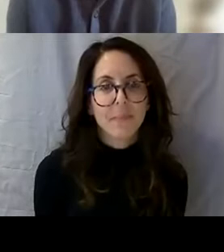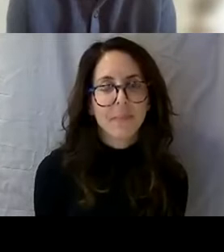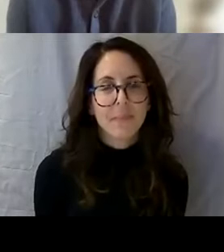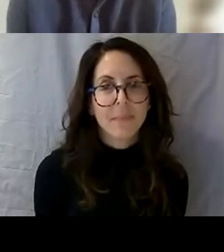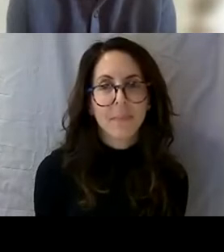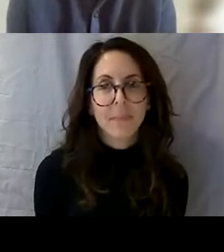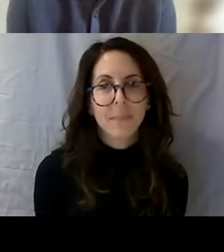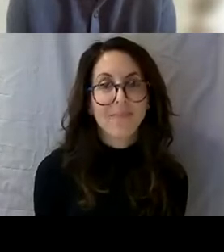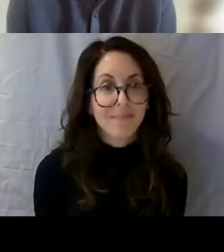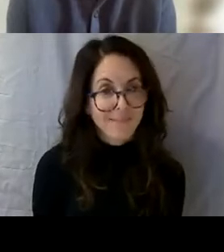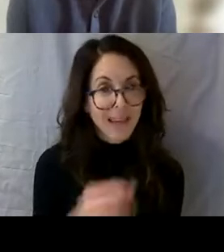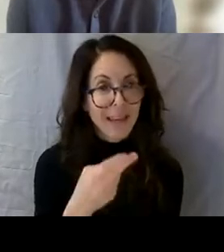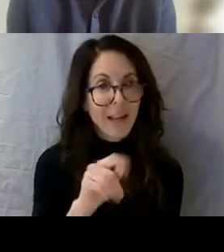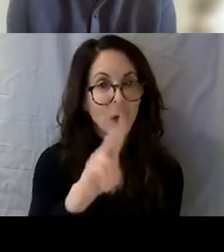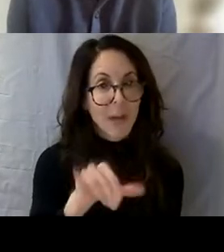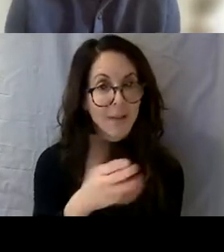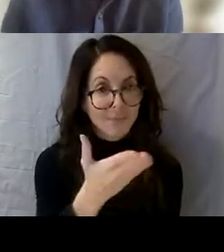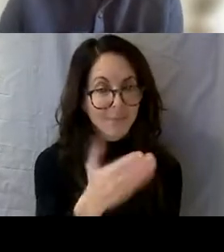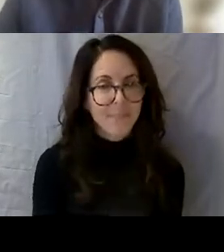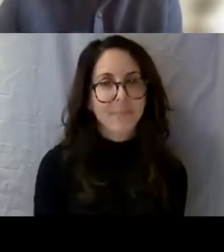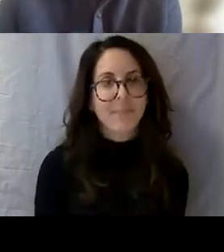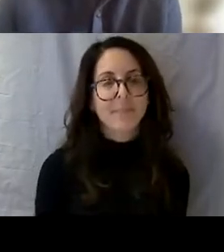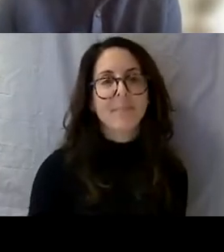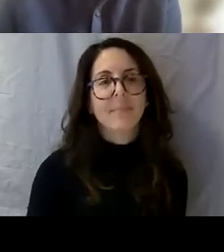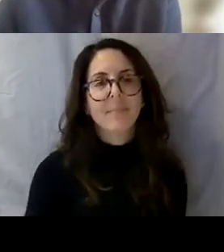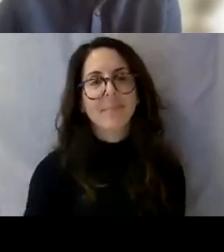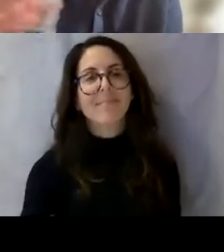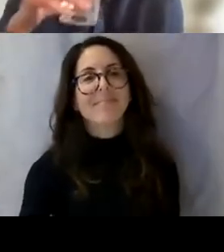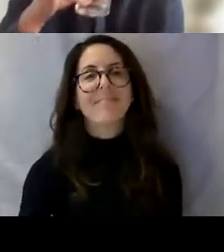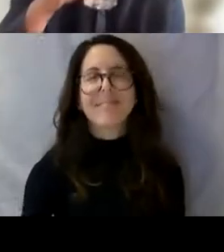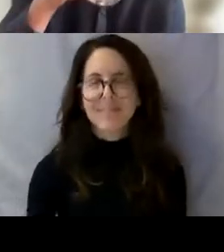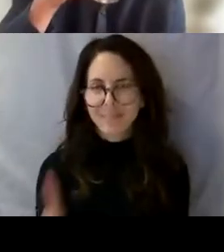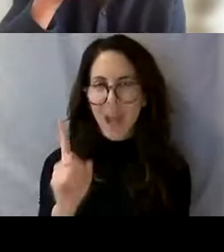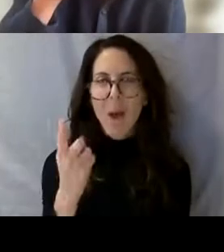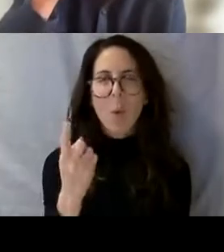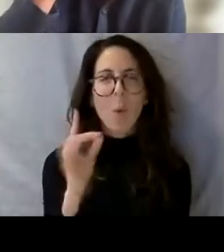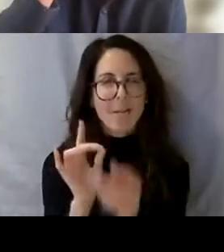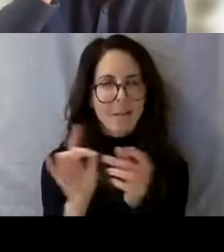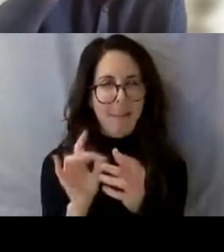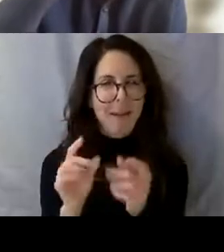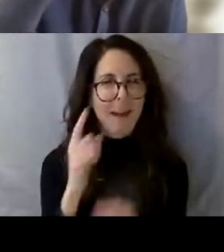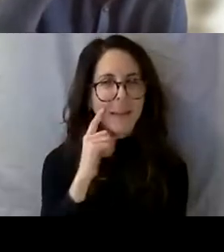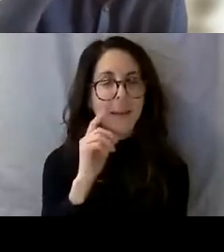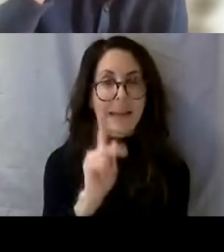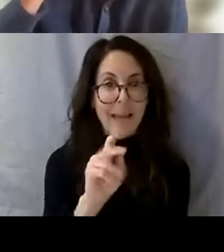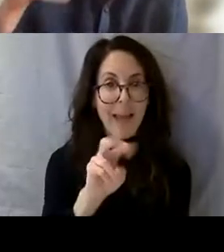Yeah, Hillary. Yeah, I might just sort of underline the comment that I think both Michael and Kevin